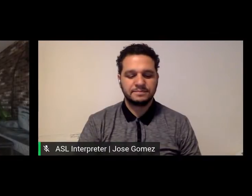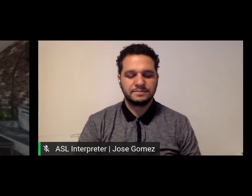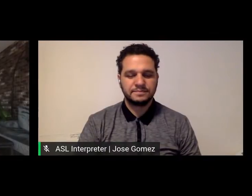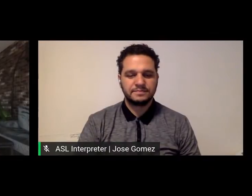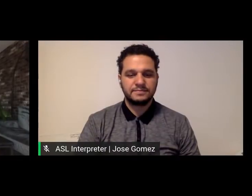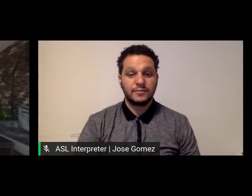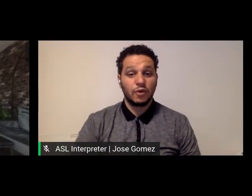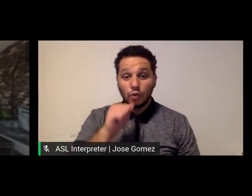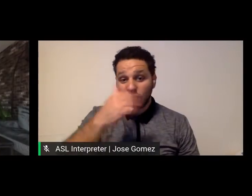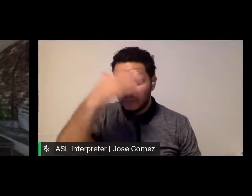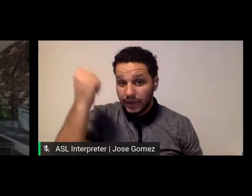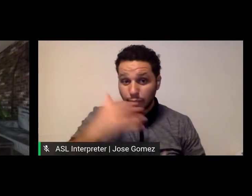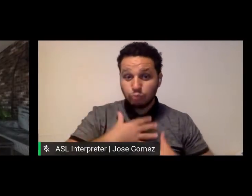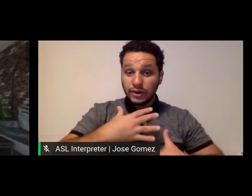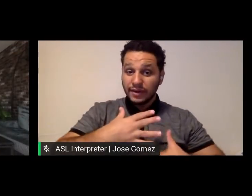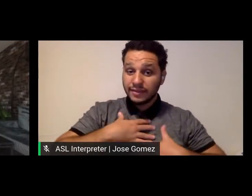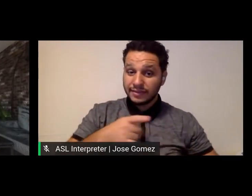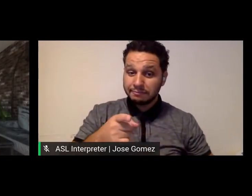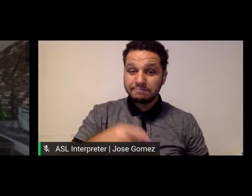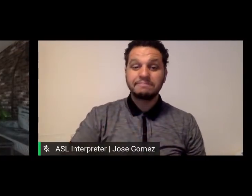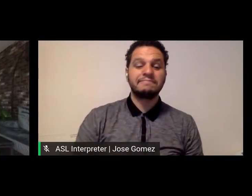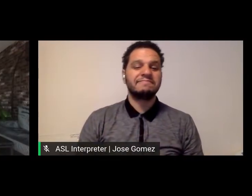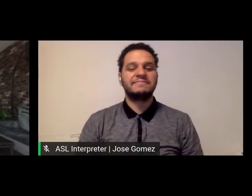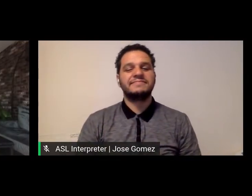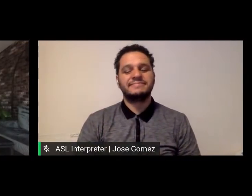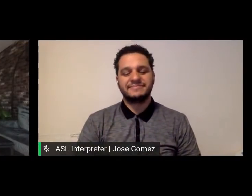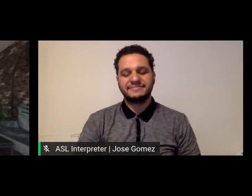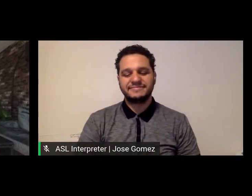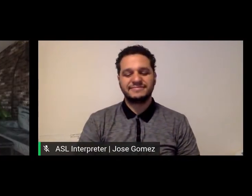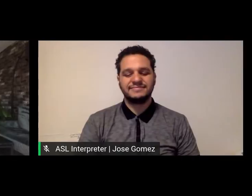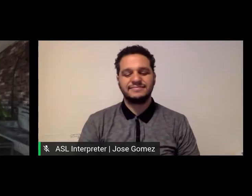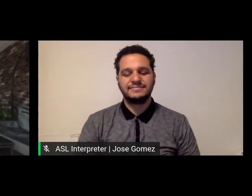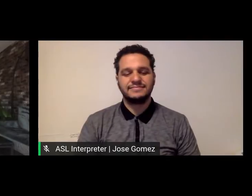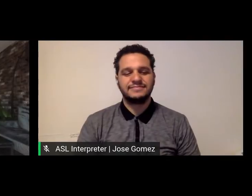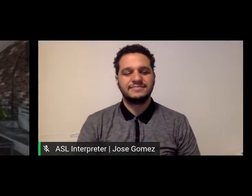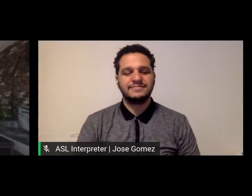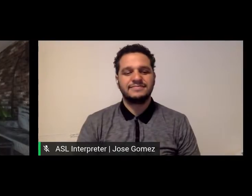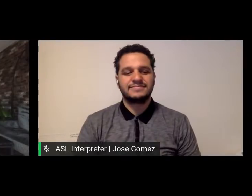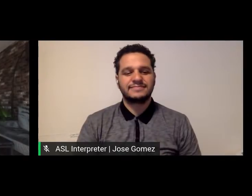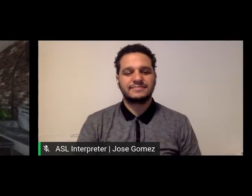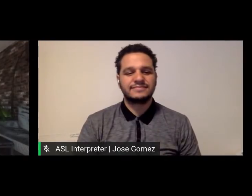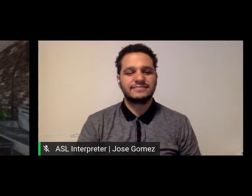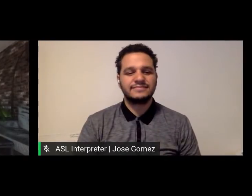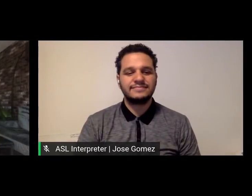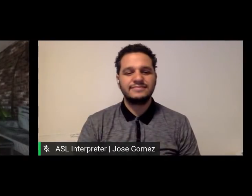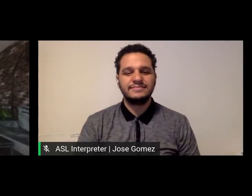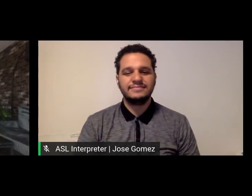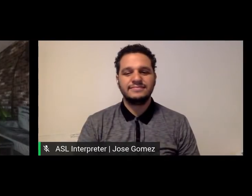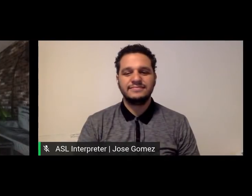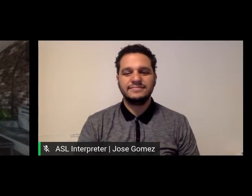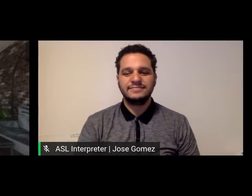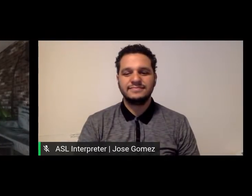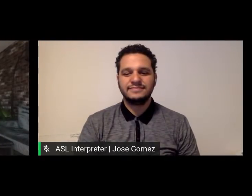to breathe and elbows and down. Reach,